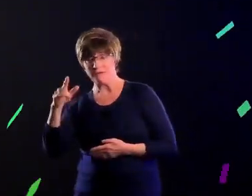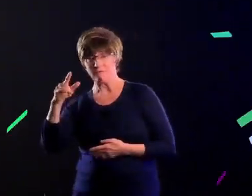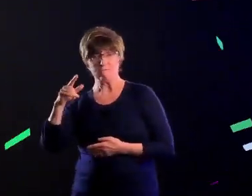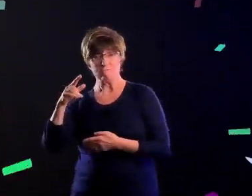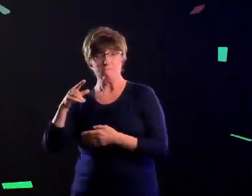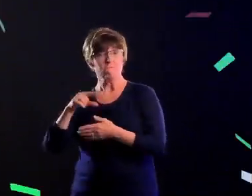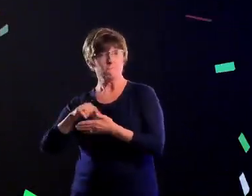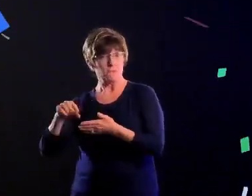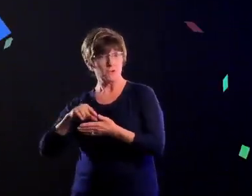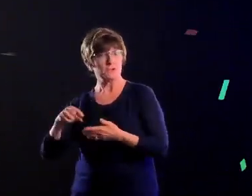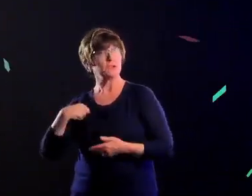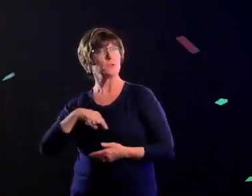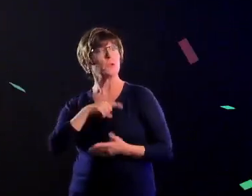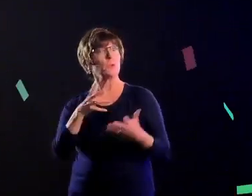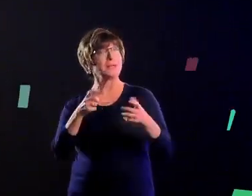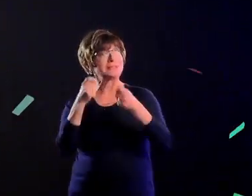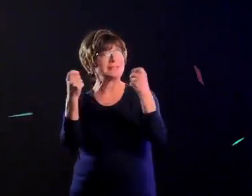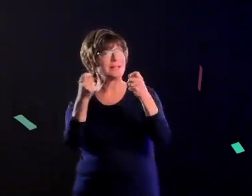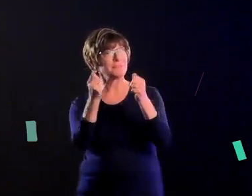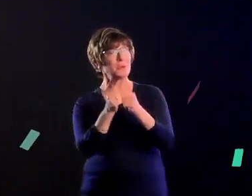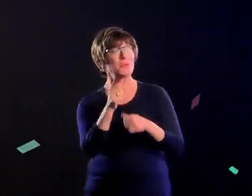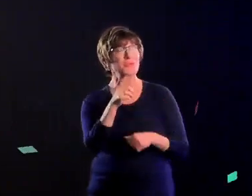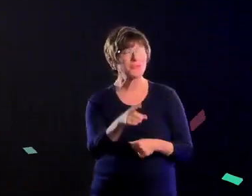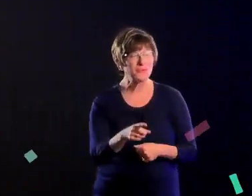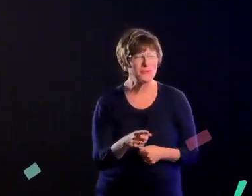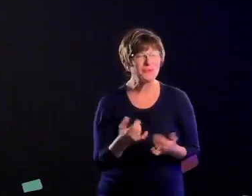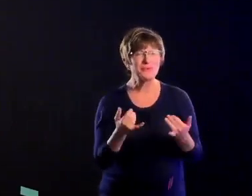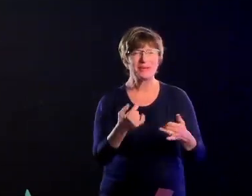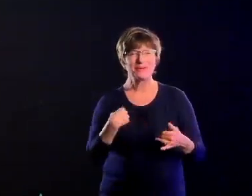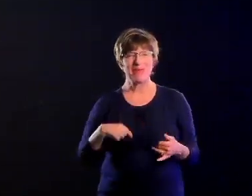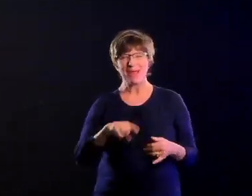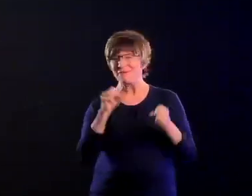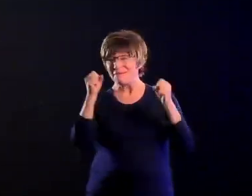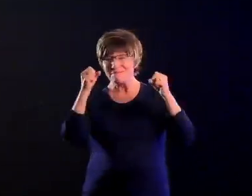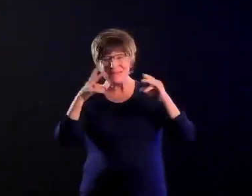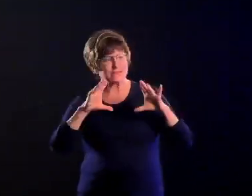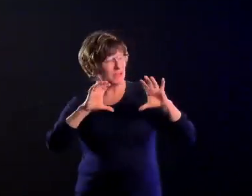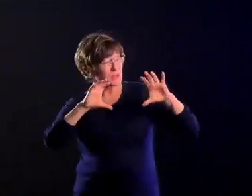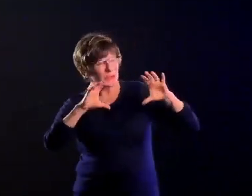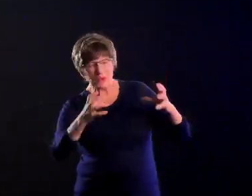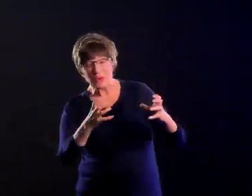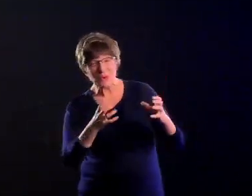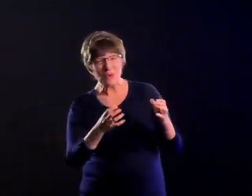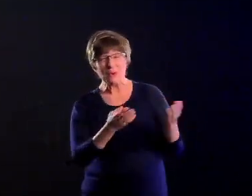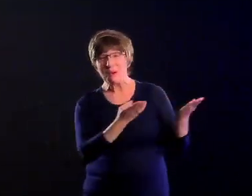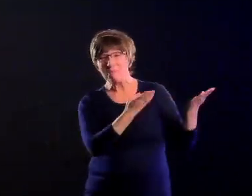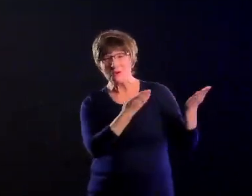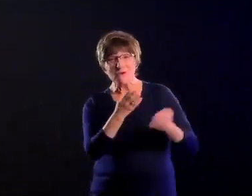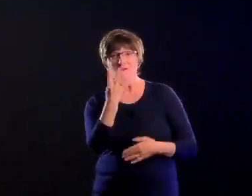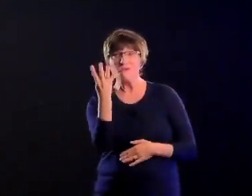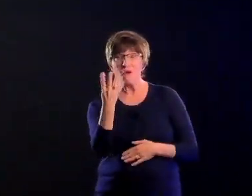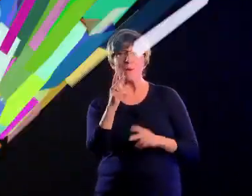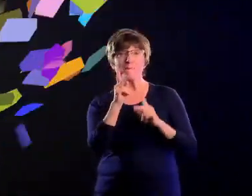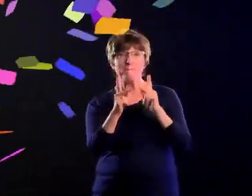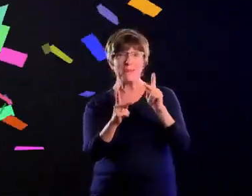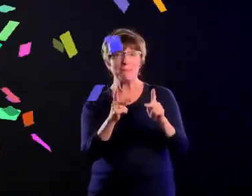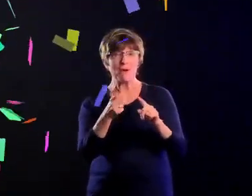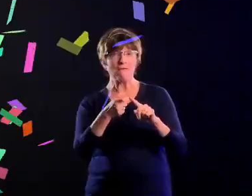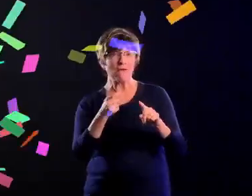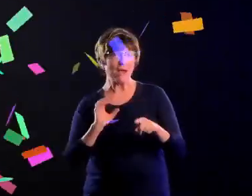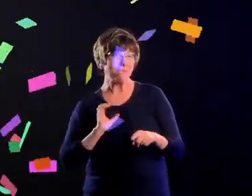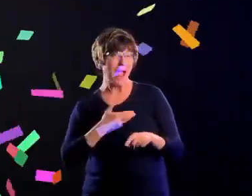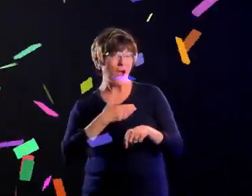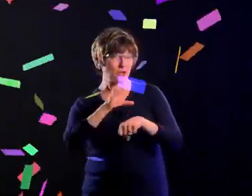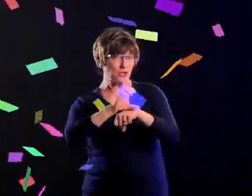to celebrate with you. In fact, today we have an amazing M&M crew bringing out four amazing people from our church. Would you give it up for them